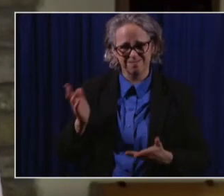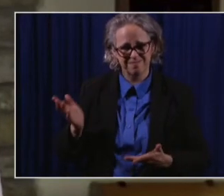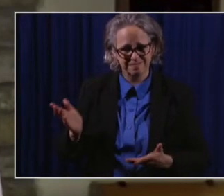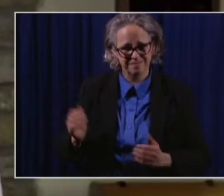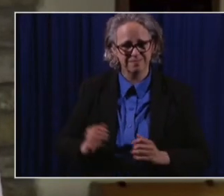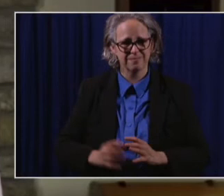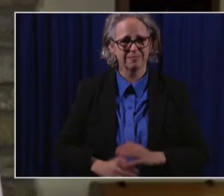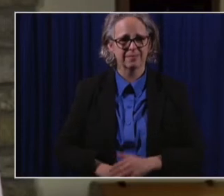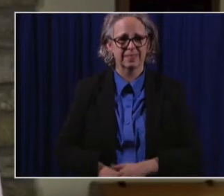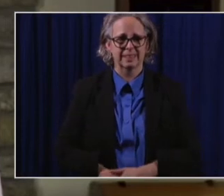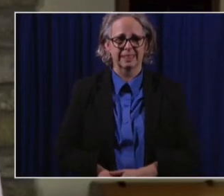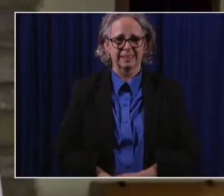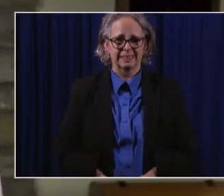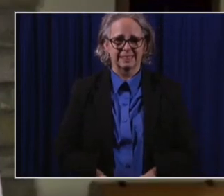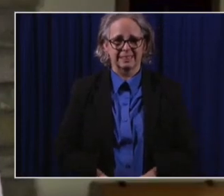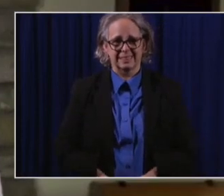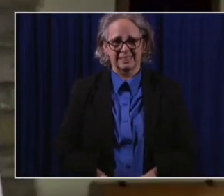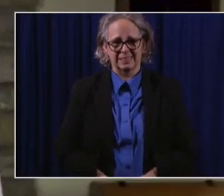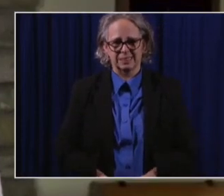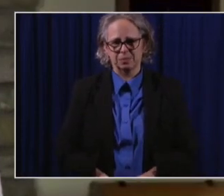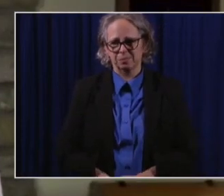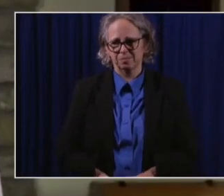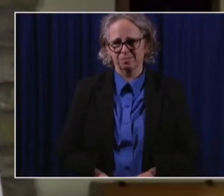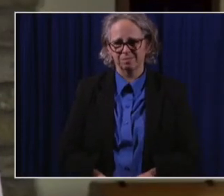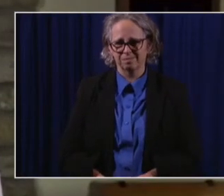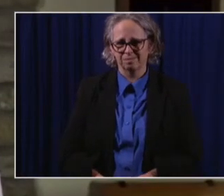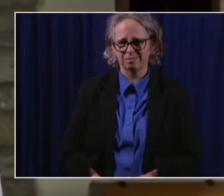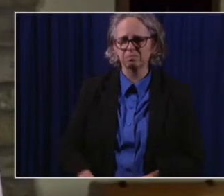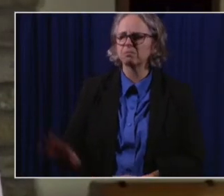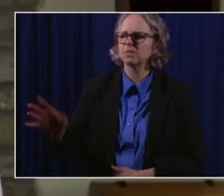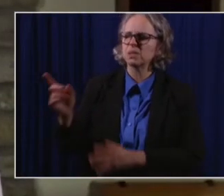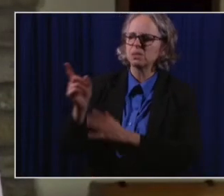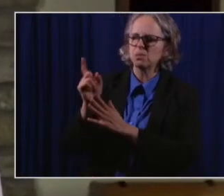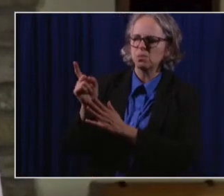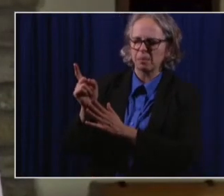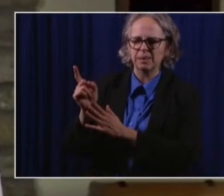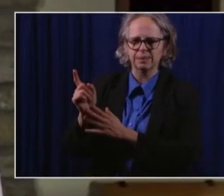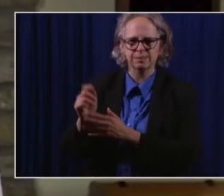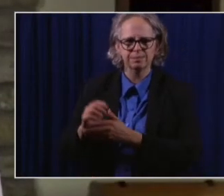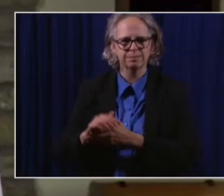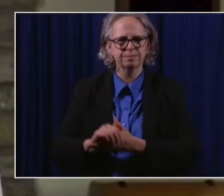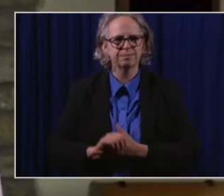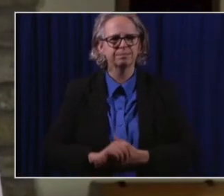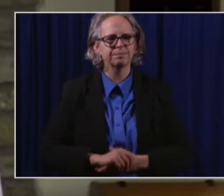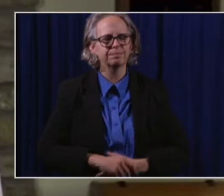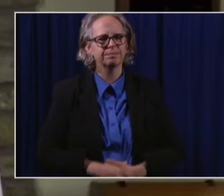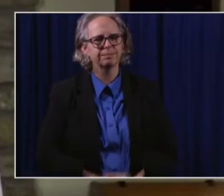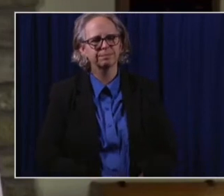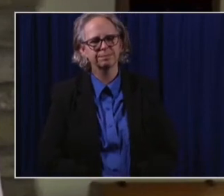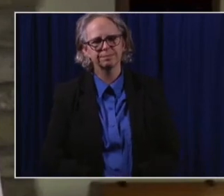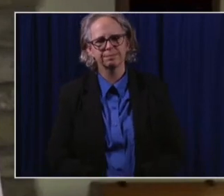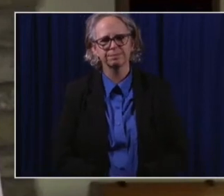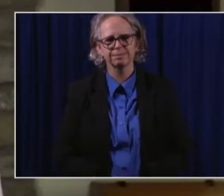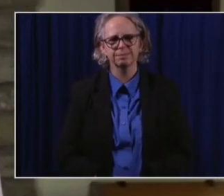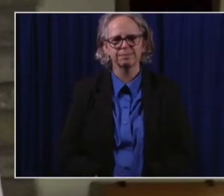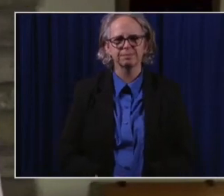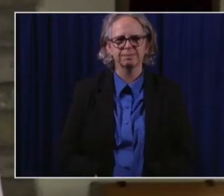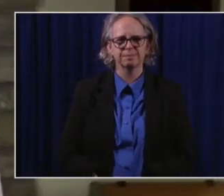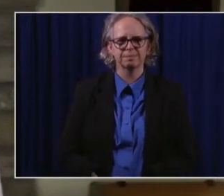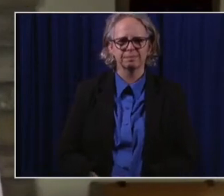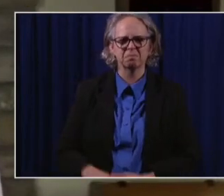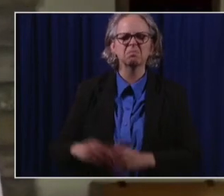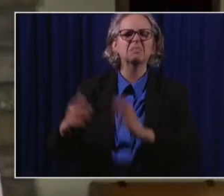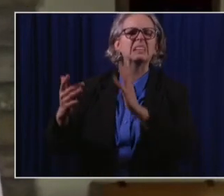Okay. Let me, we'll hold up there. Let me go to